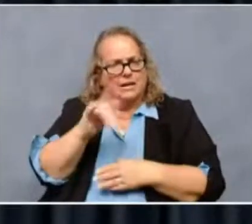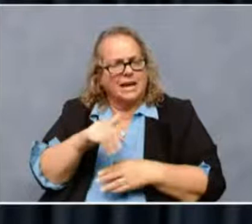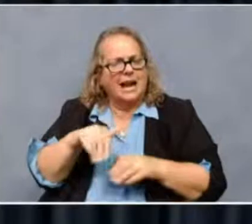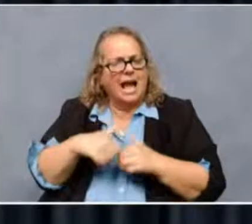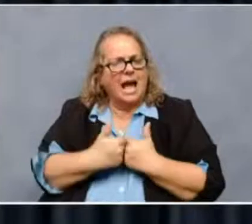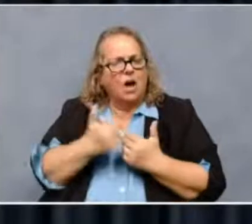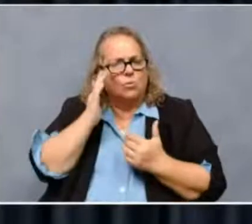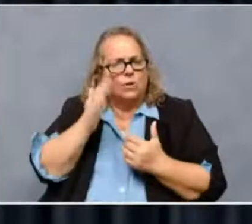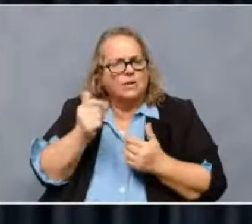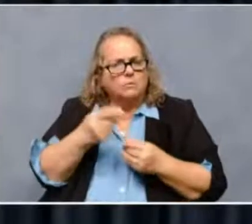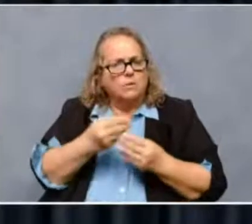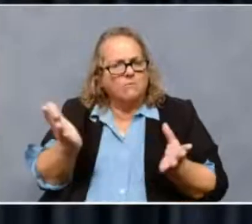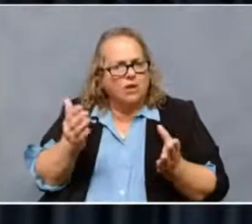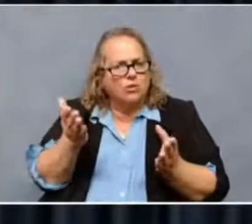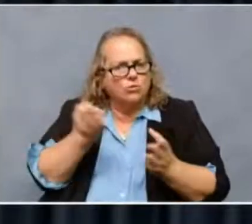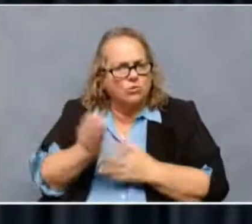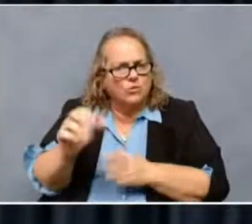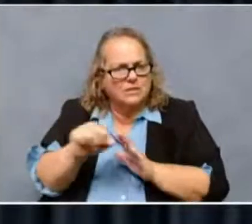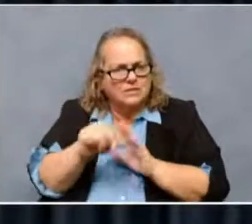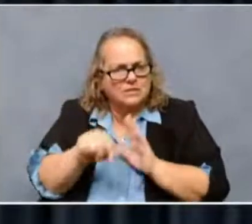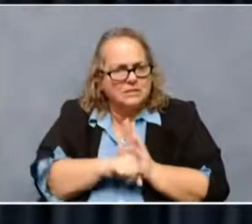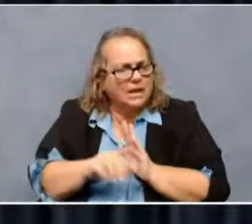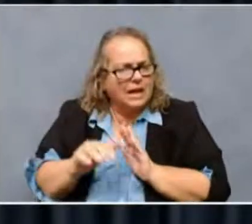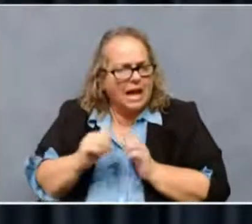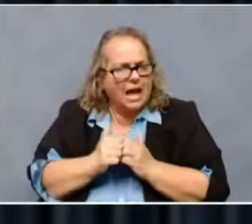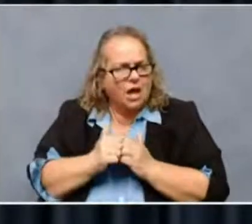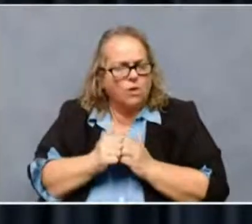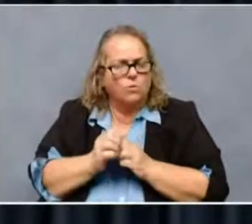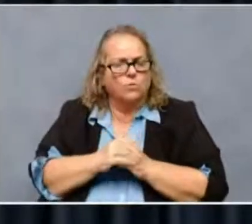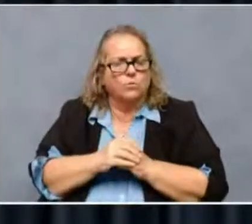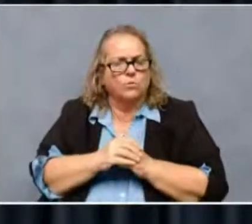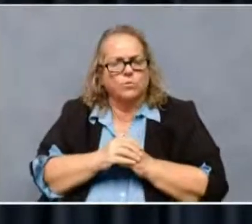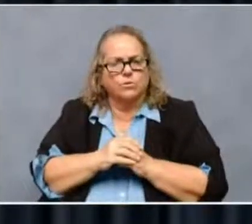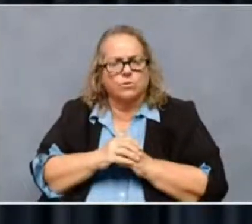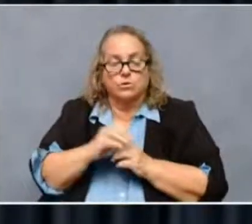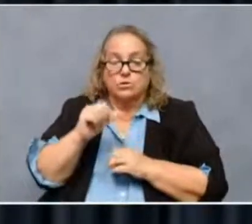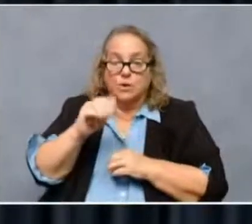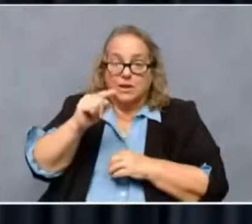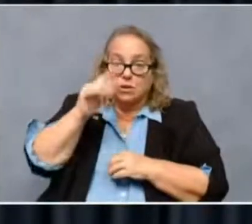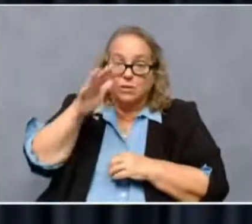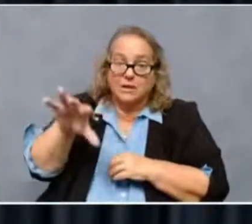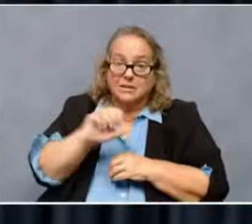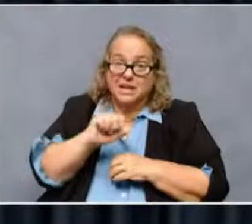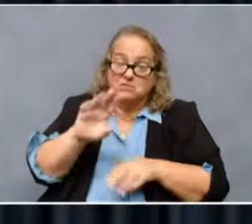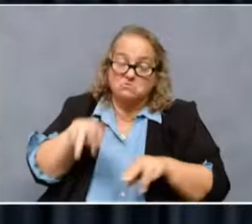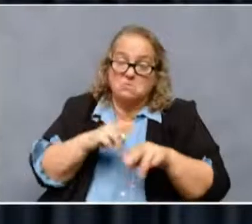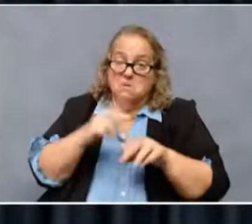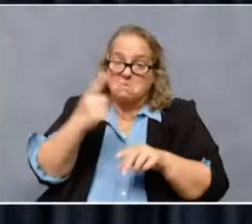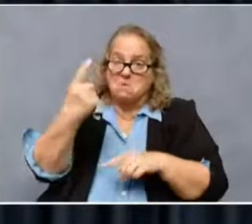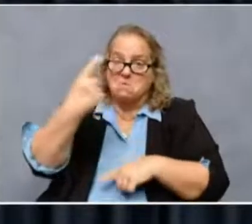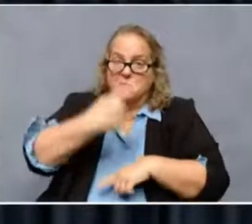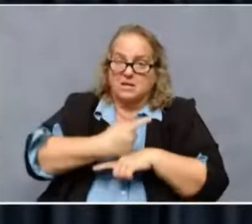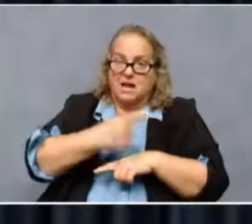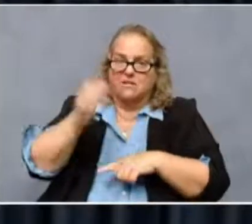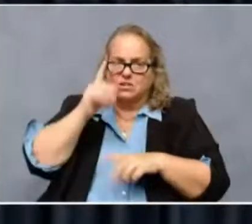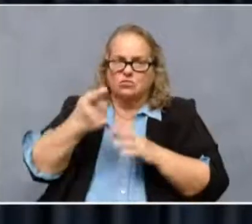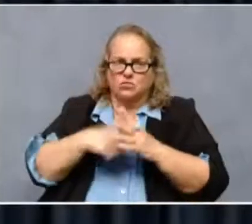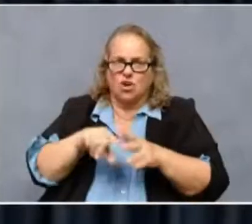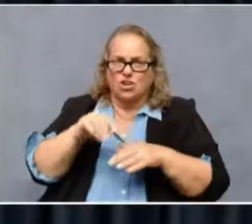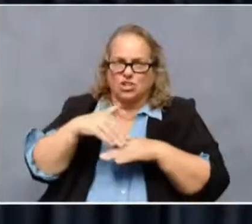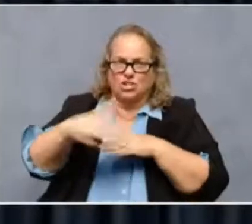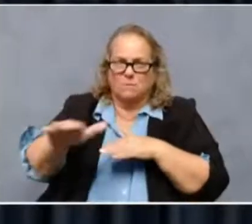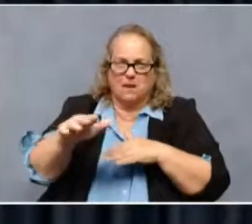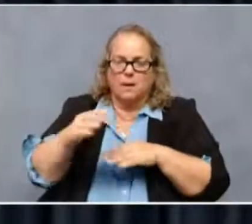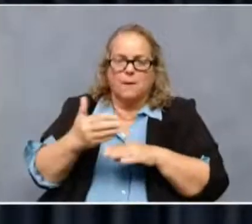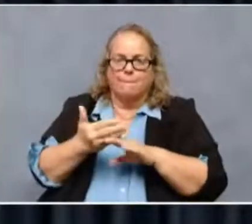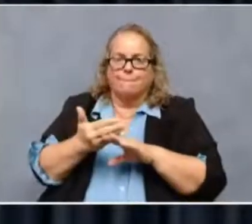state? So it normally takes about a day. They start shipping it, I think, right before they think it'll